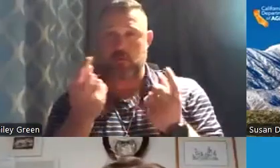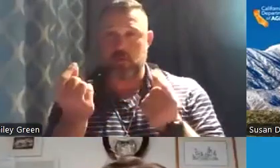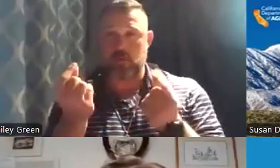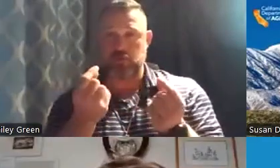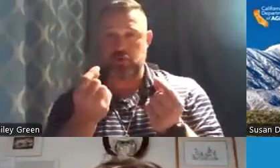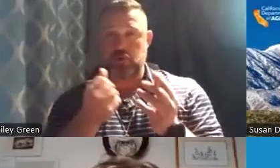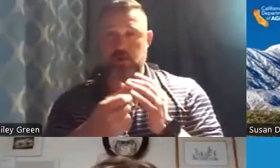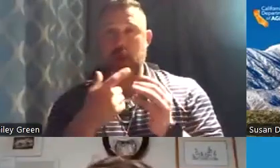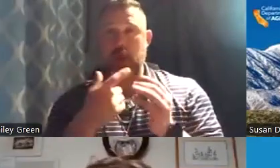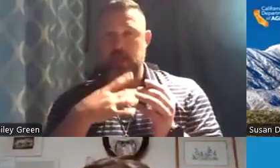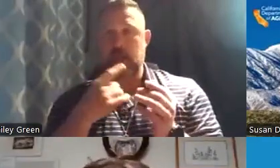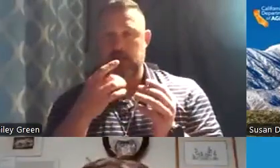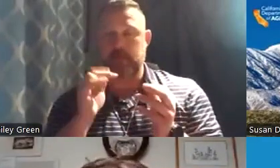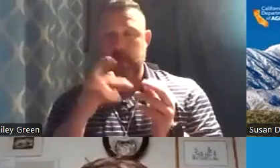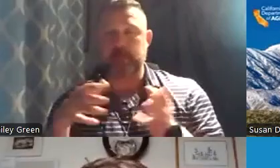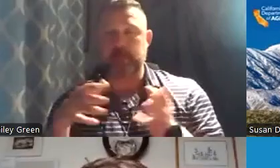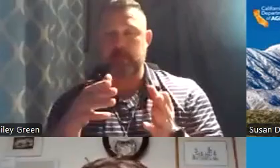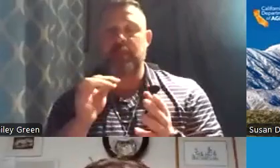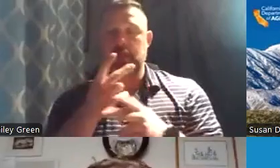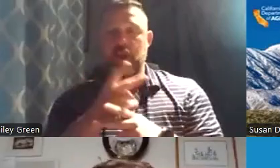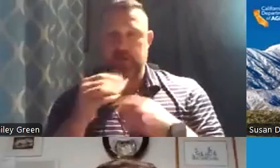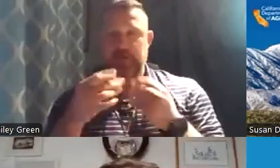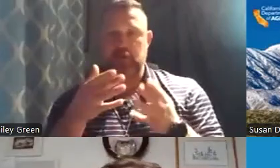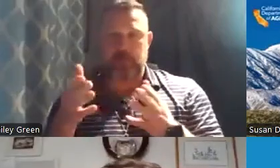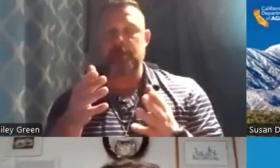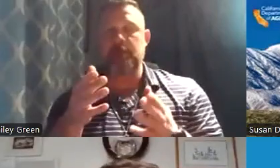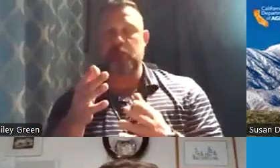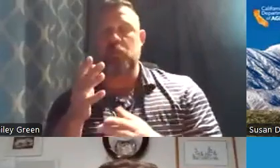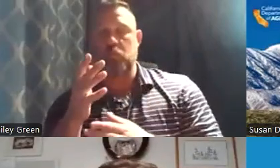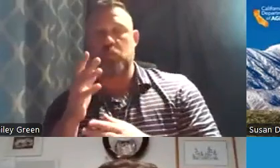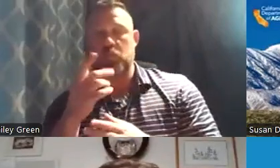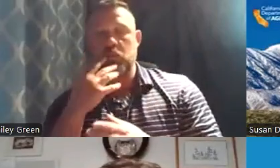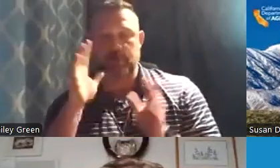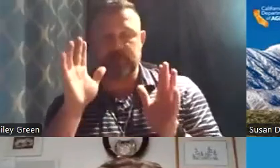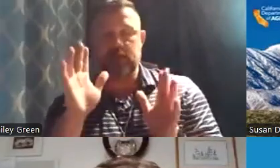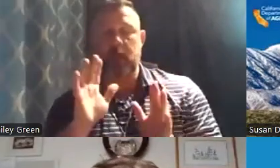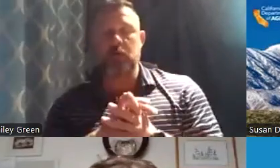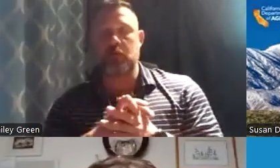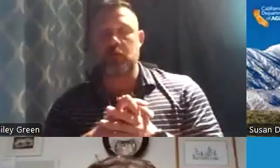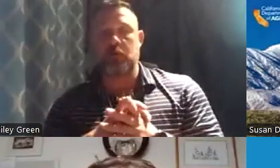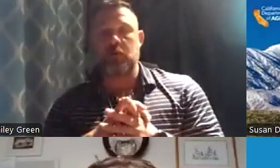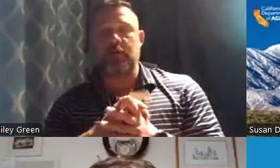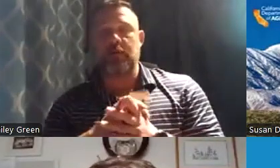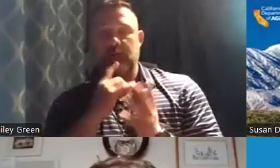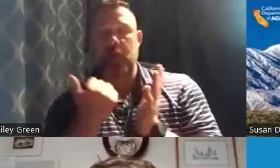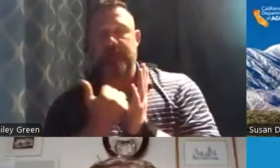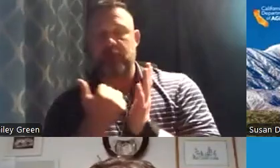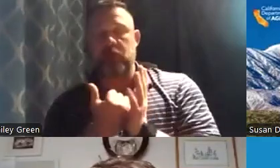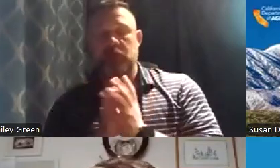I like the roadmap idea. I thought the caregiver roadmap was going to be phenomenal, and really helpful.